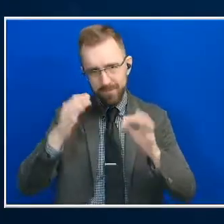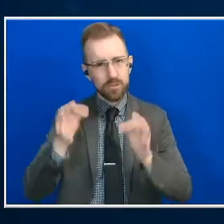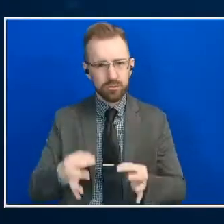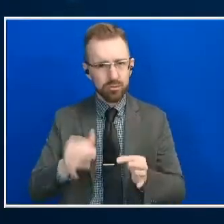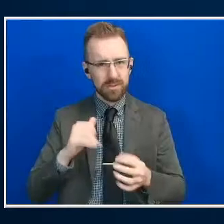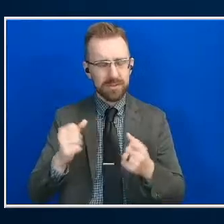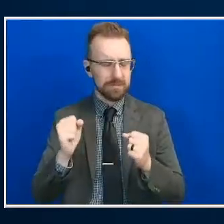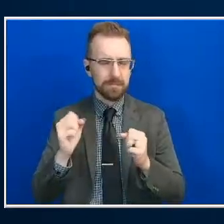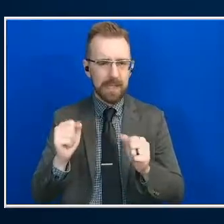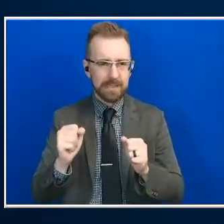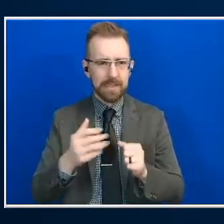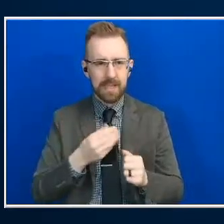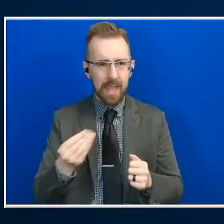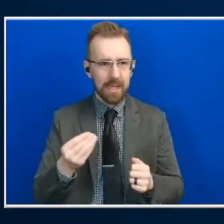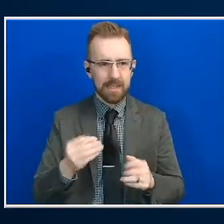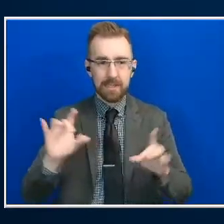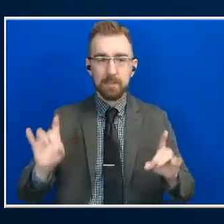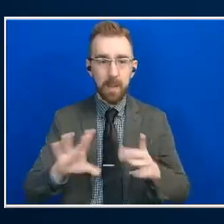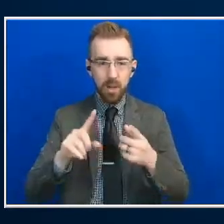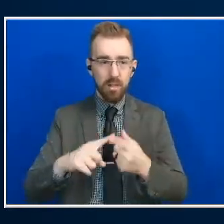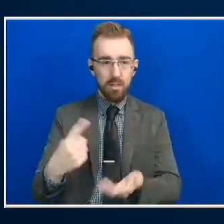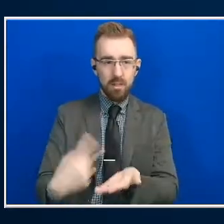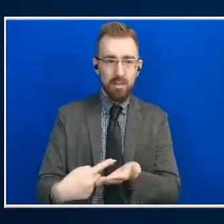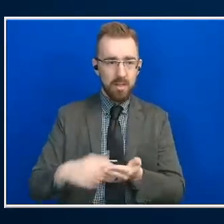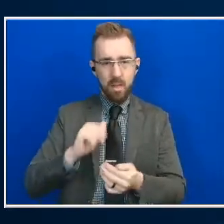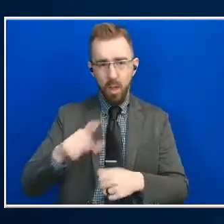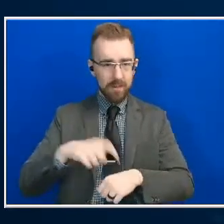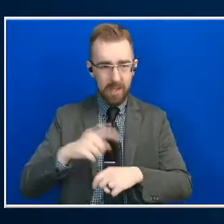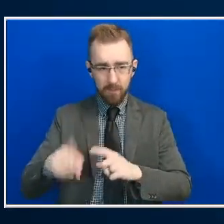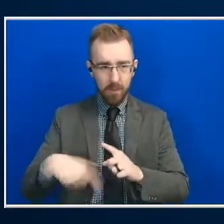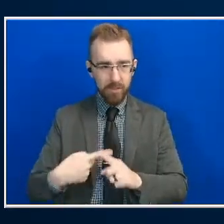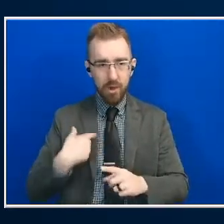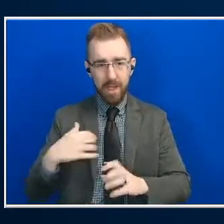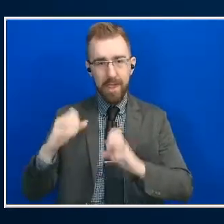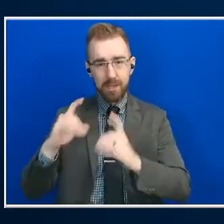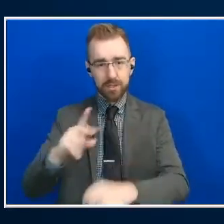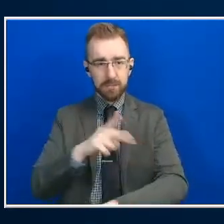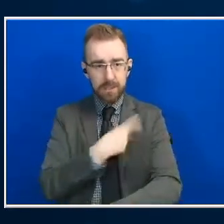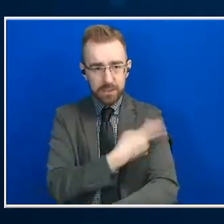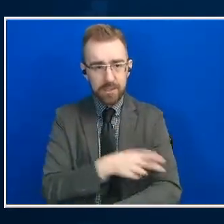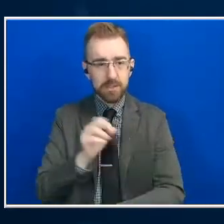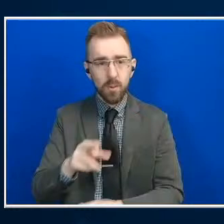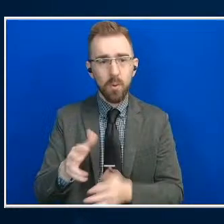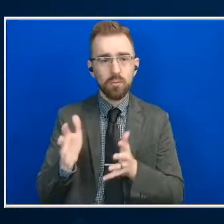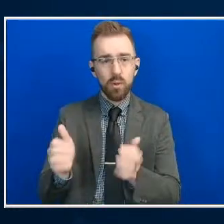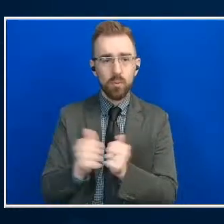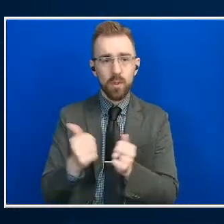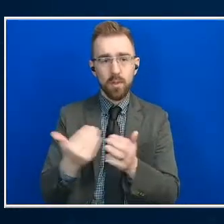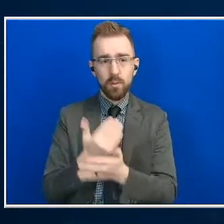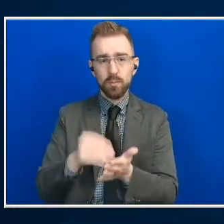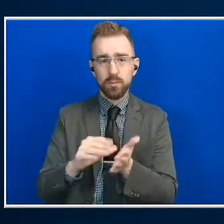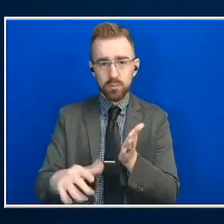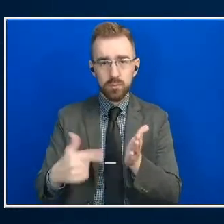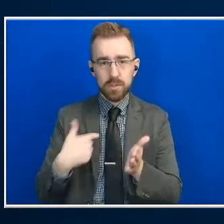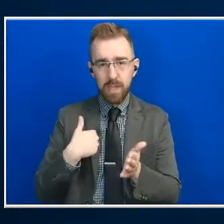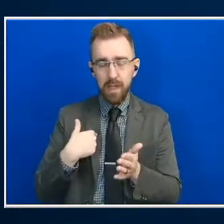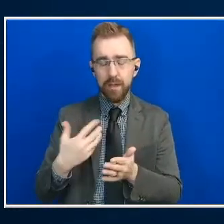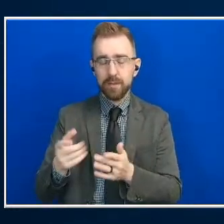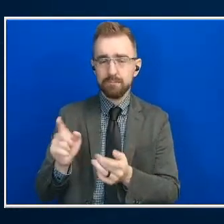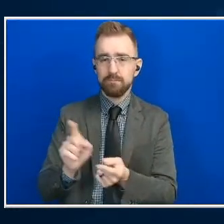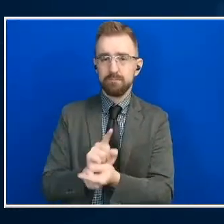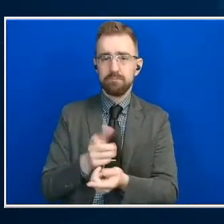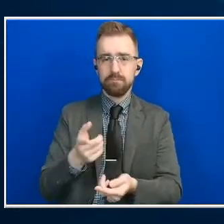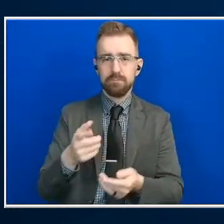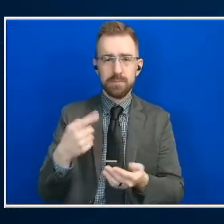is a miracle to talk about all the time when I get to educate patients or talk to new students who I precept, to just be able to talk about how cool the heart